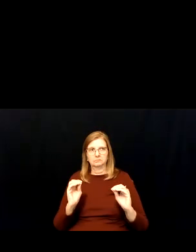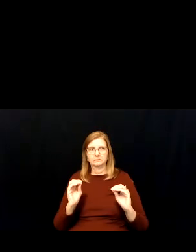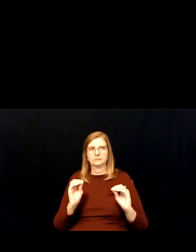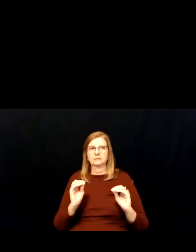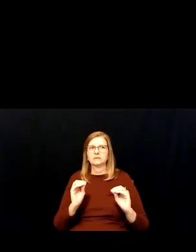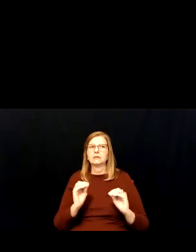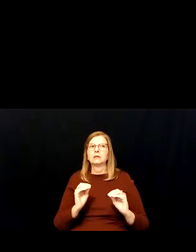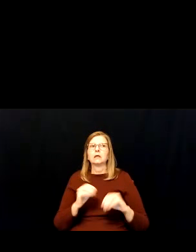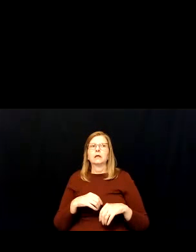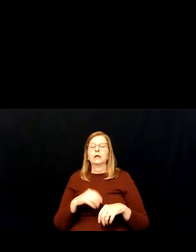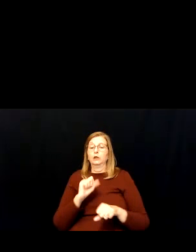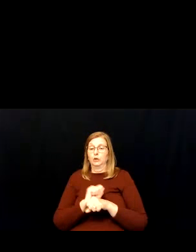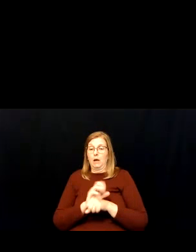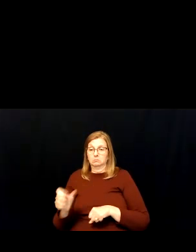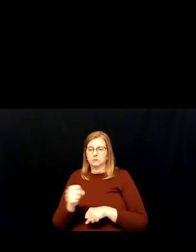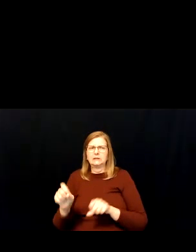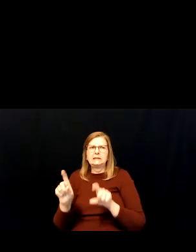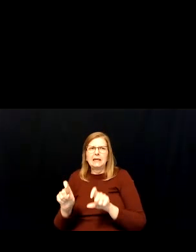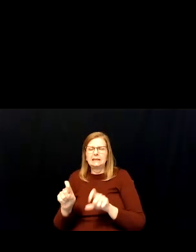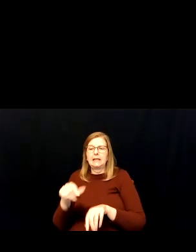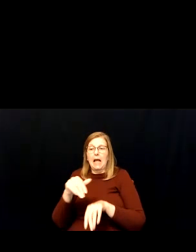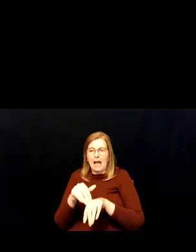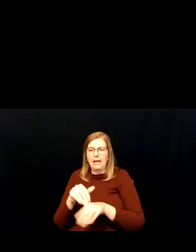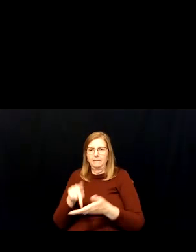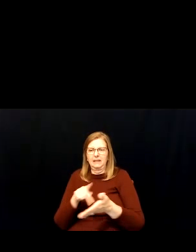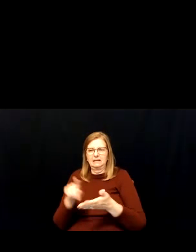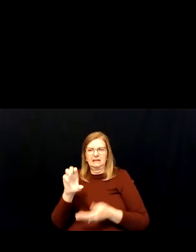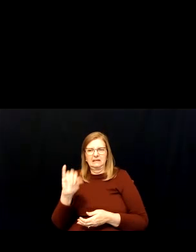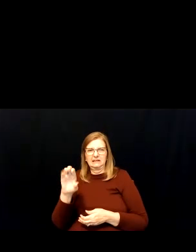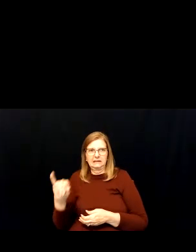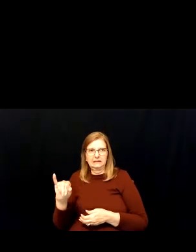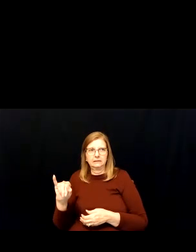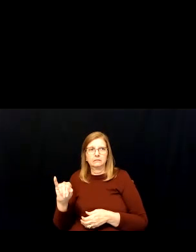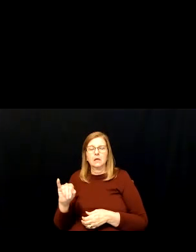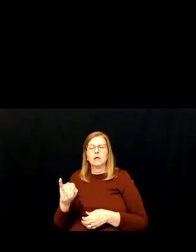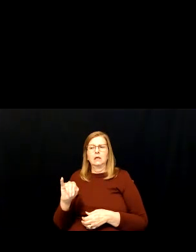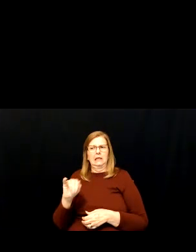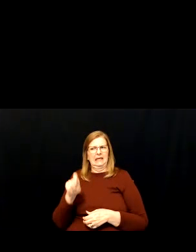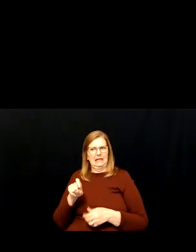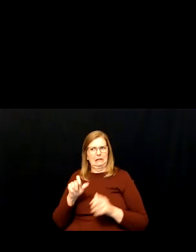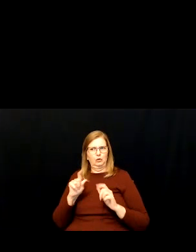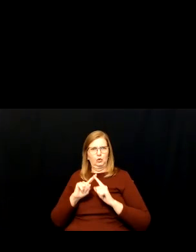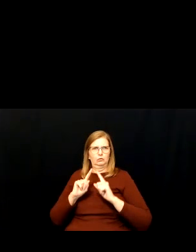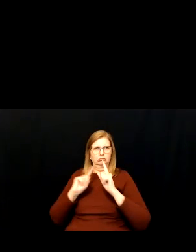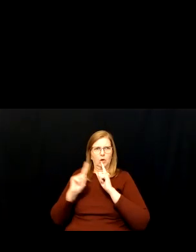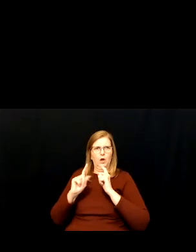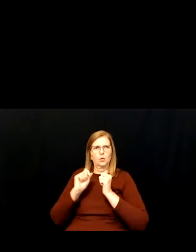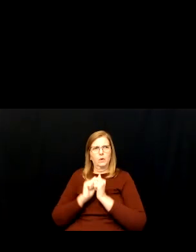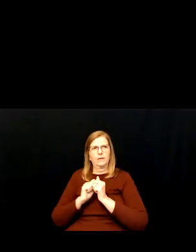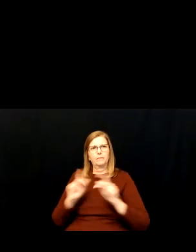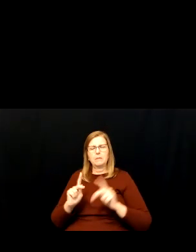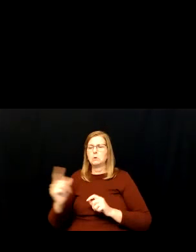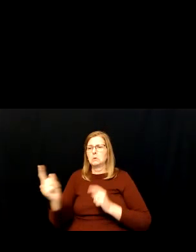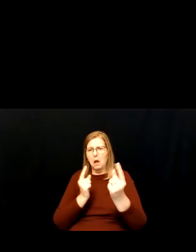placement trial at Cece's Pizza, and he needed to be able to communicate with both patrons,